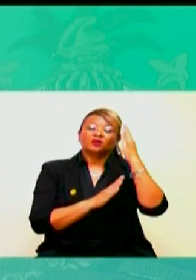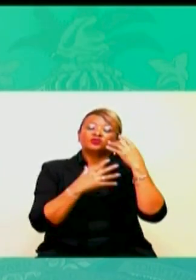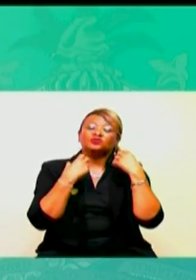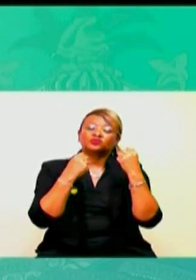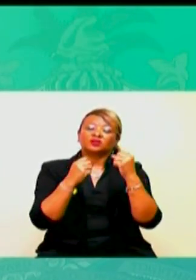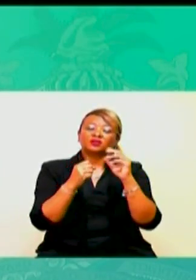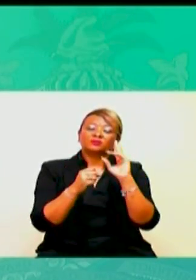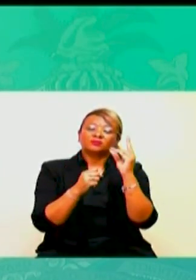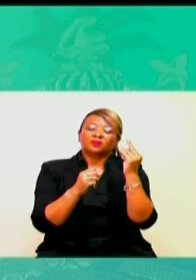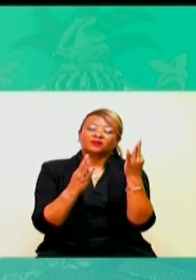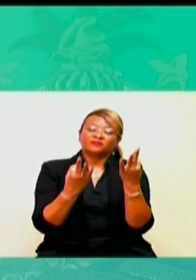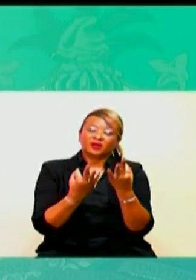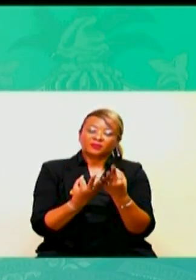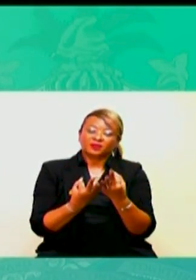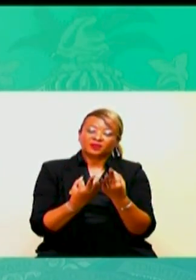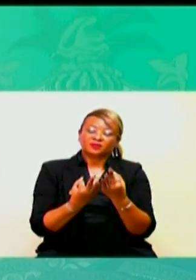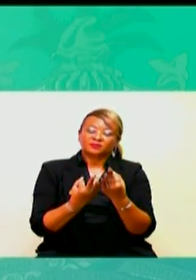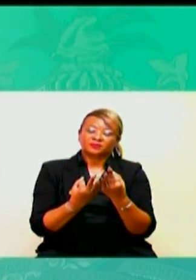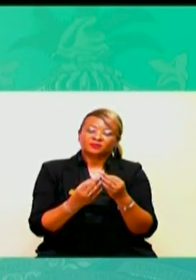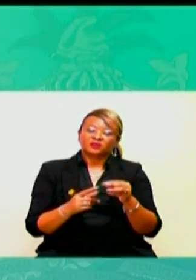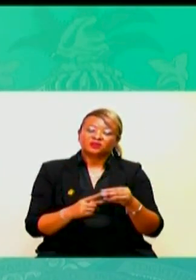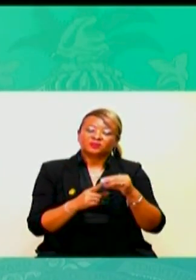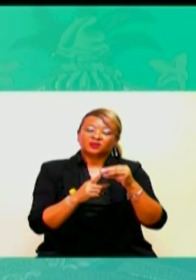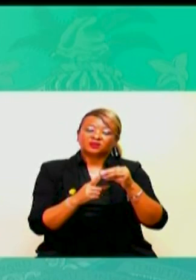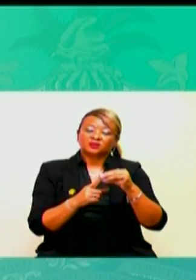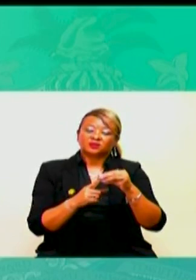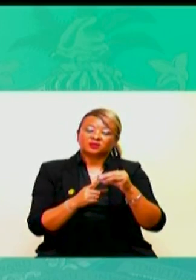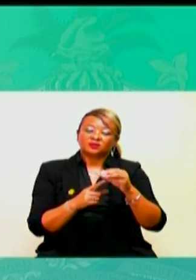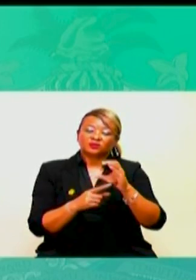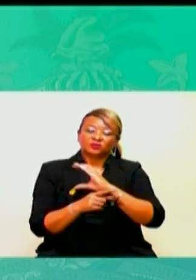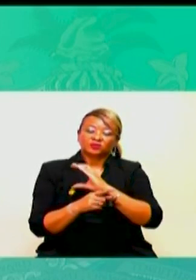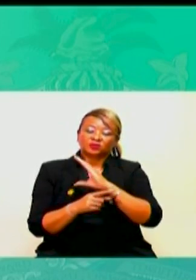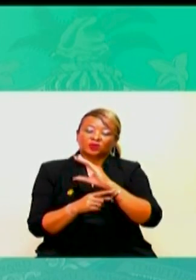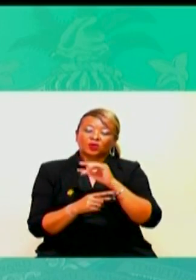our family, especially Christopher, her only son.